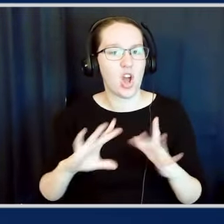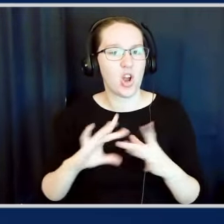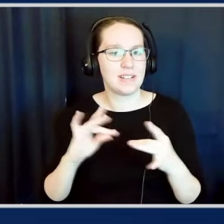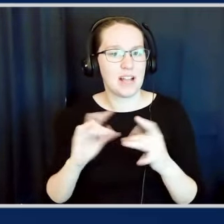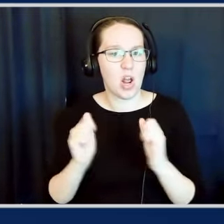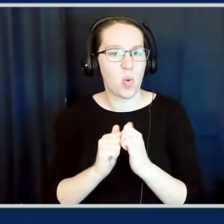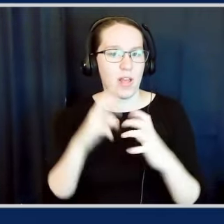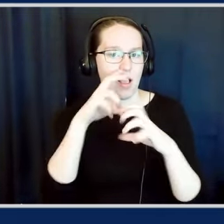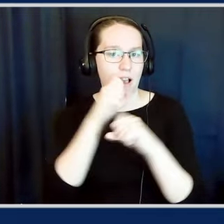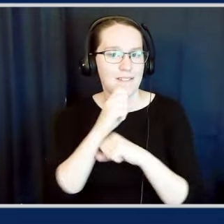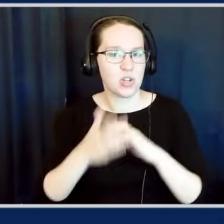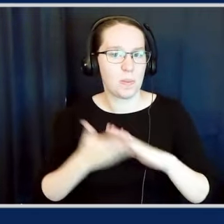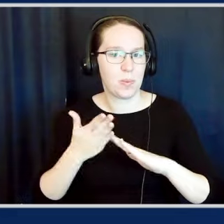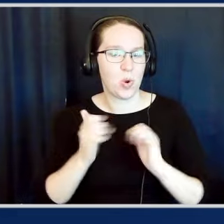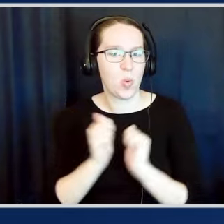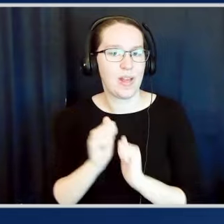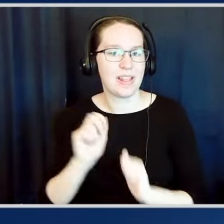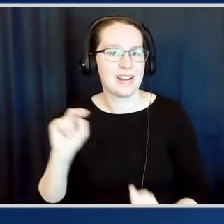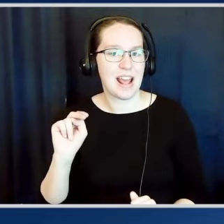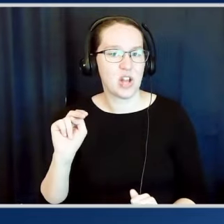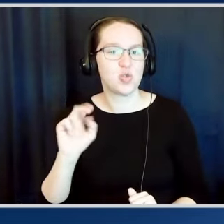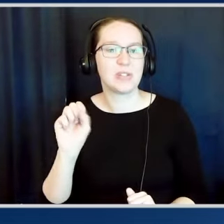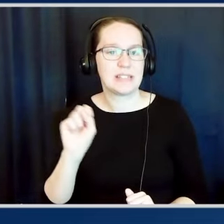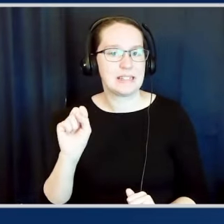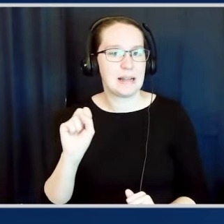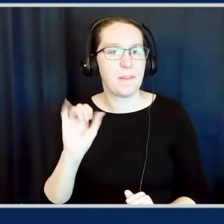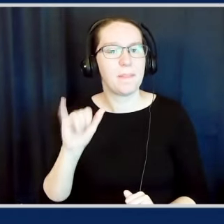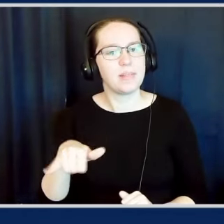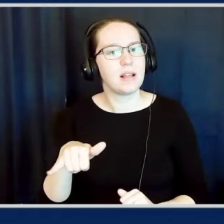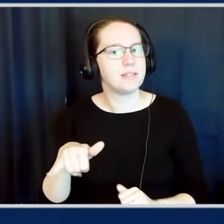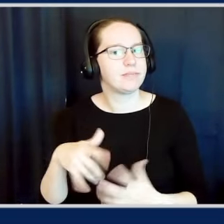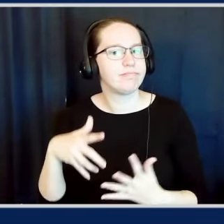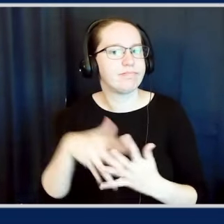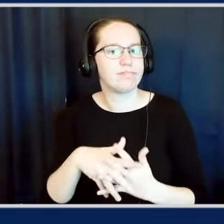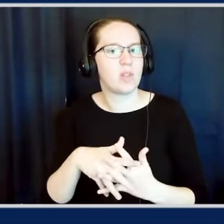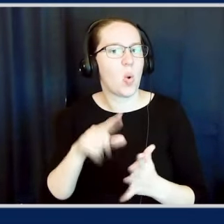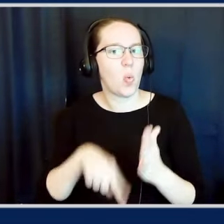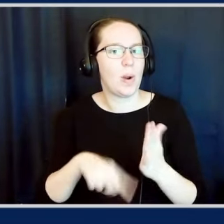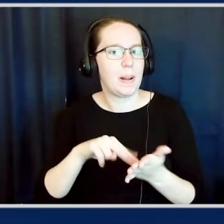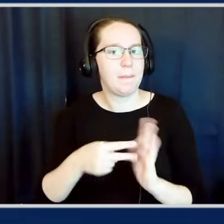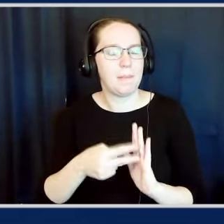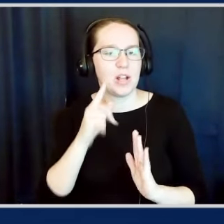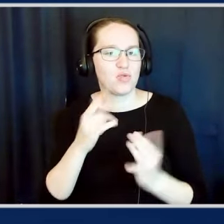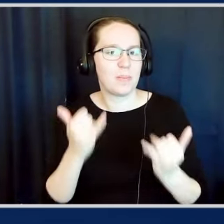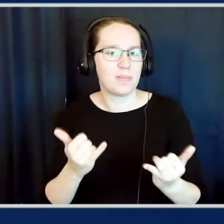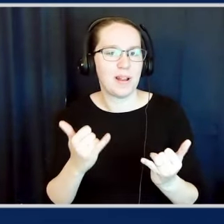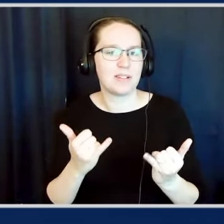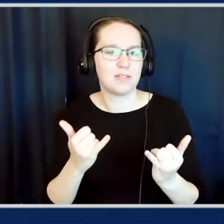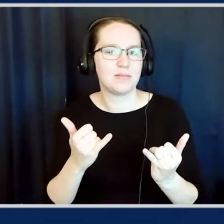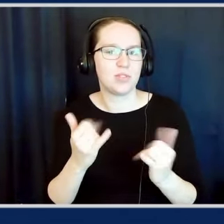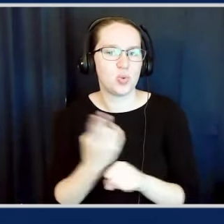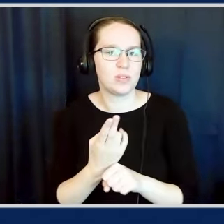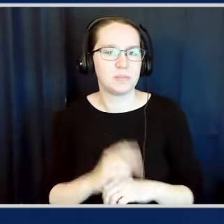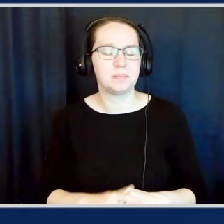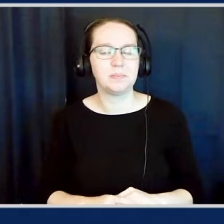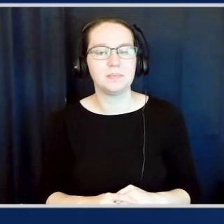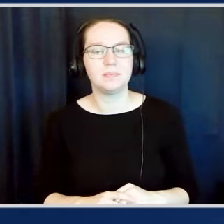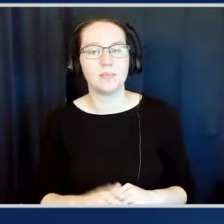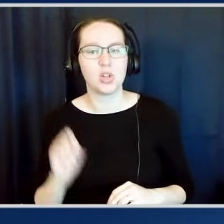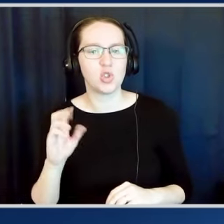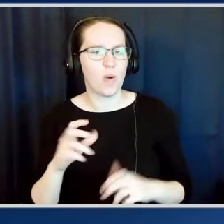computing with the Nitro system. That is just inherent to what it means to be a modern EC2 instance. And so in following up on this,